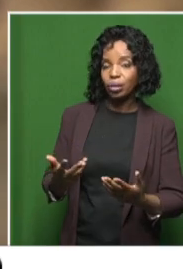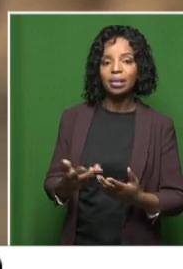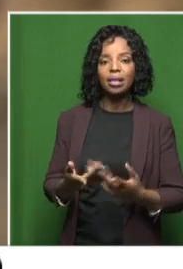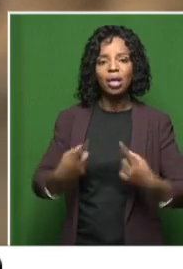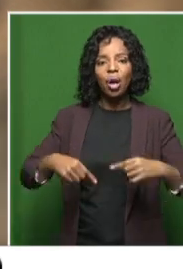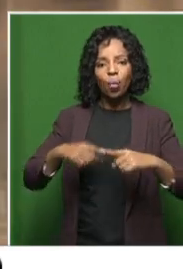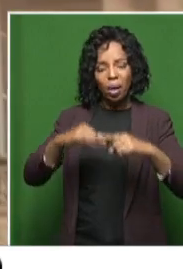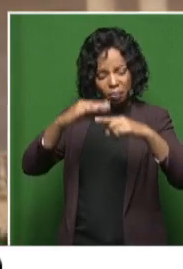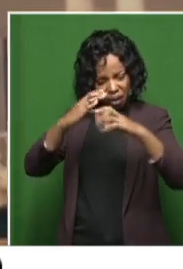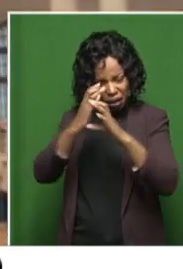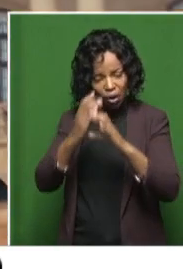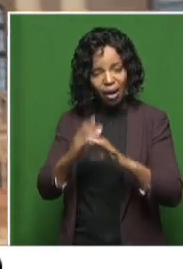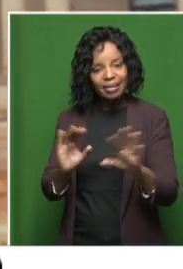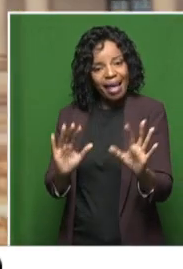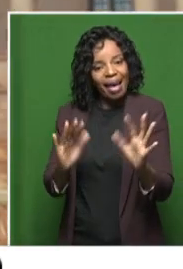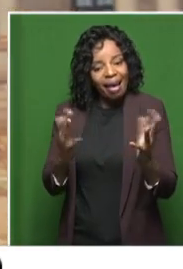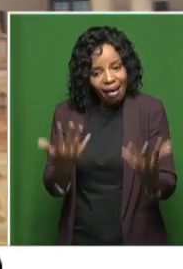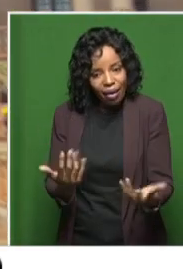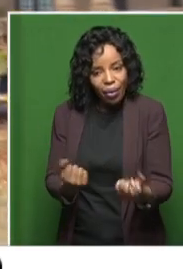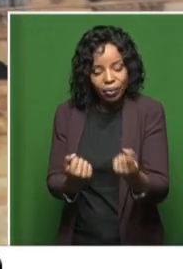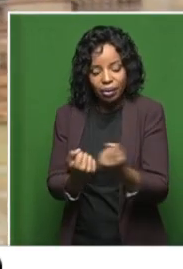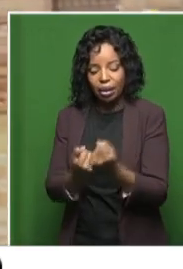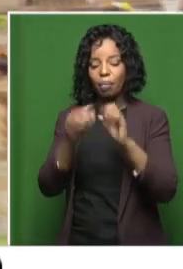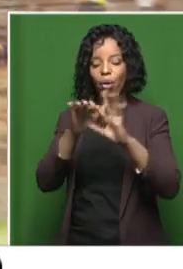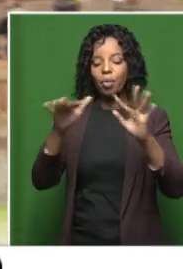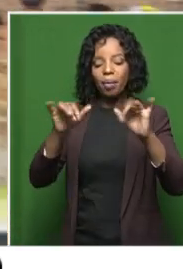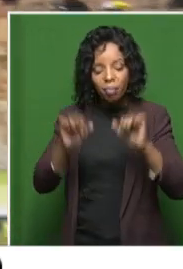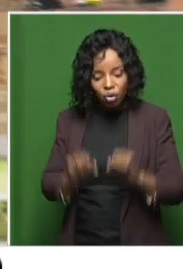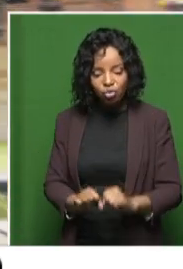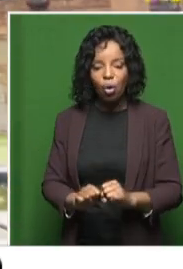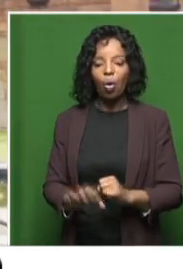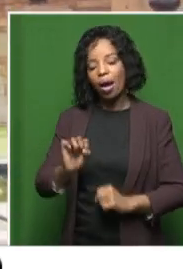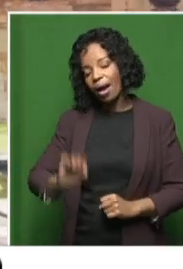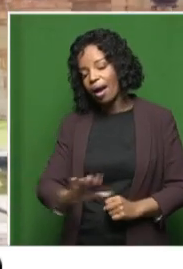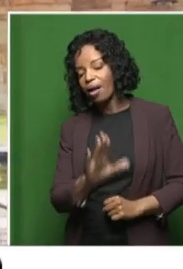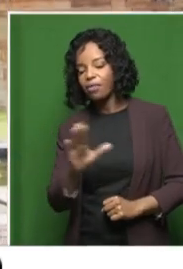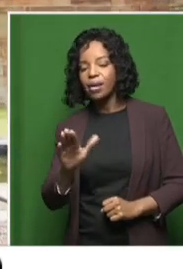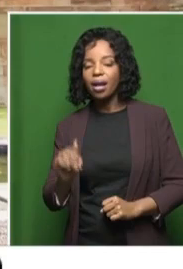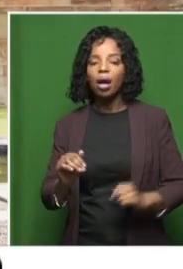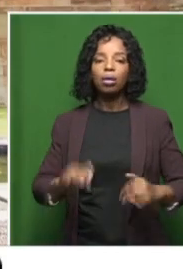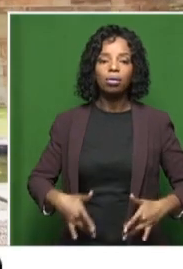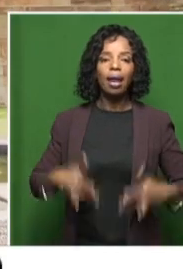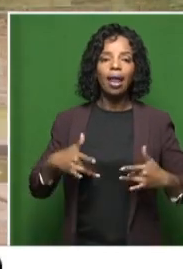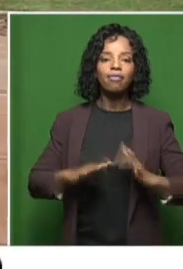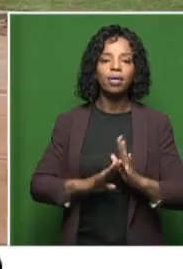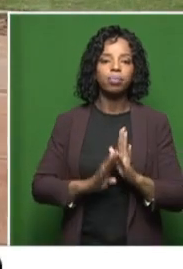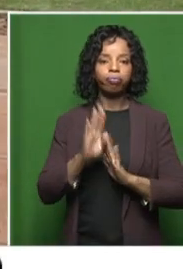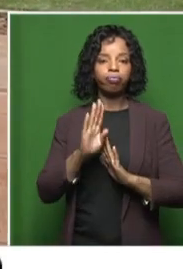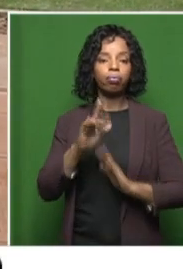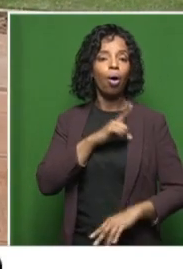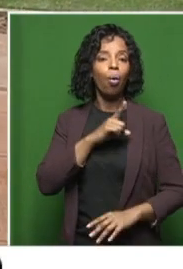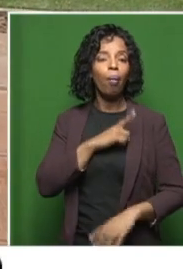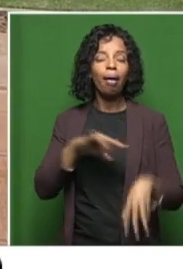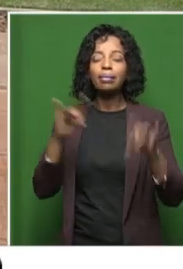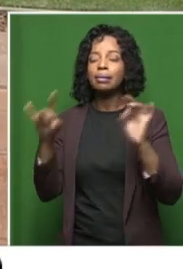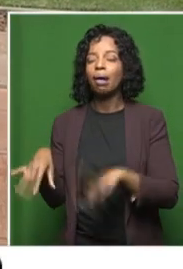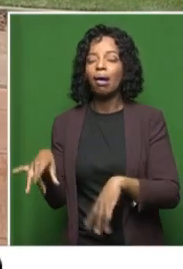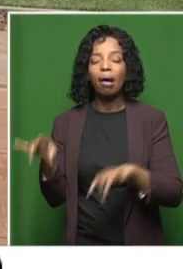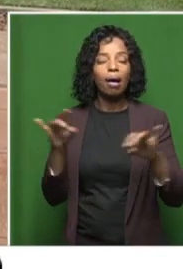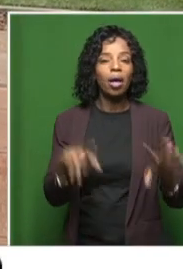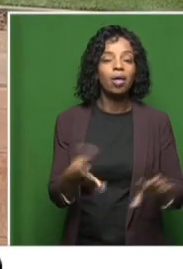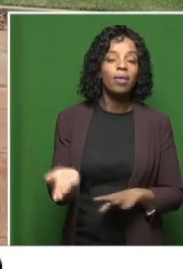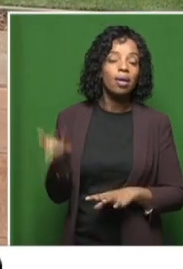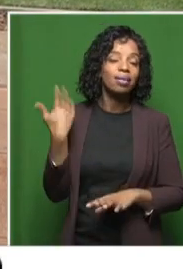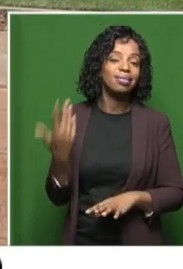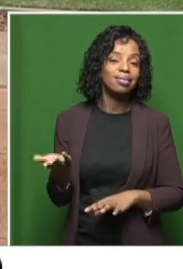support the people of Africa to live a better life. Africans have suffered too long, both under colonialism, but also many of